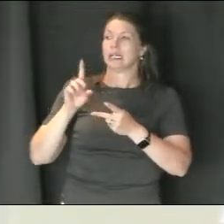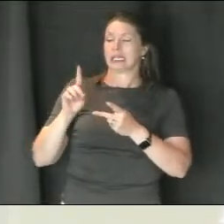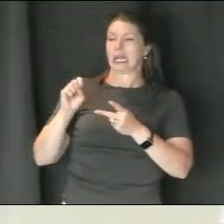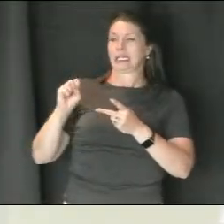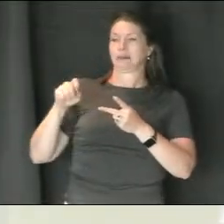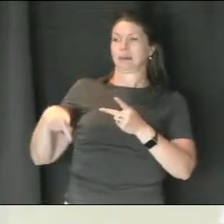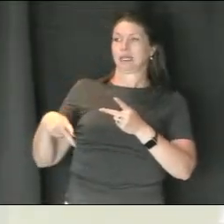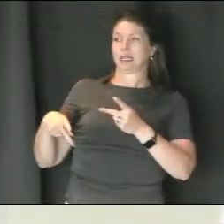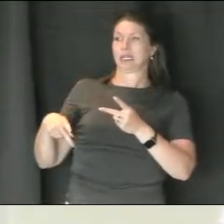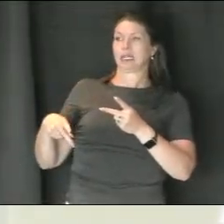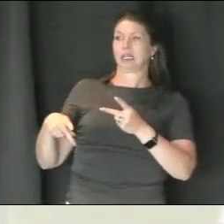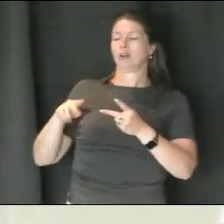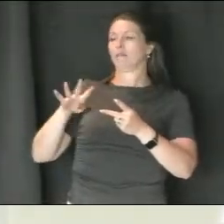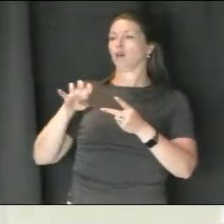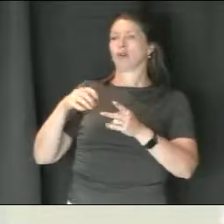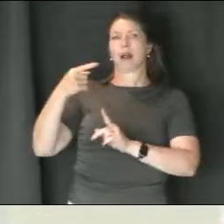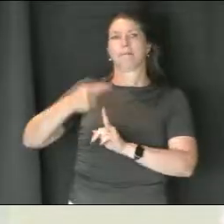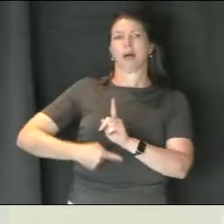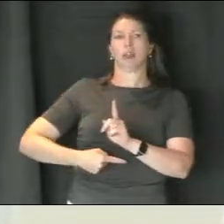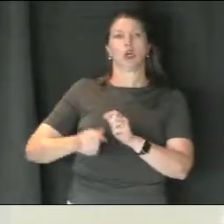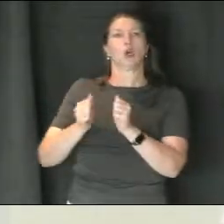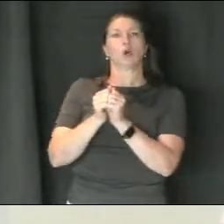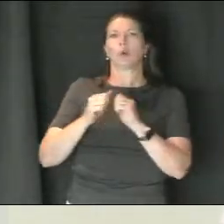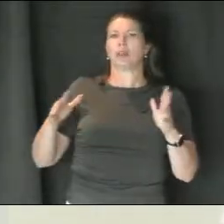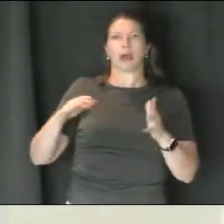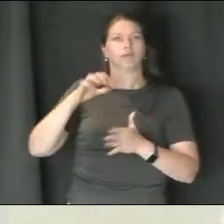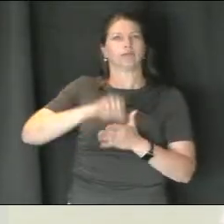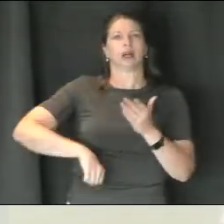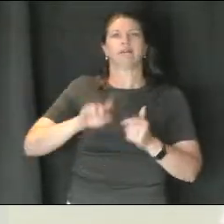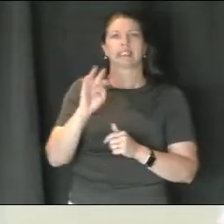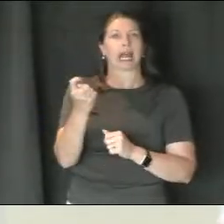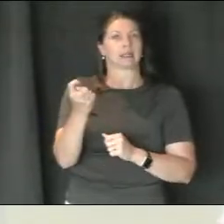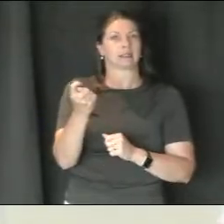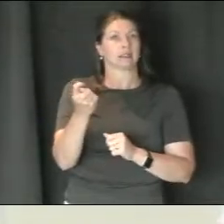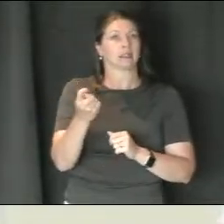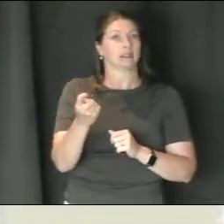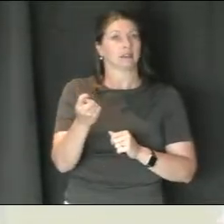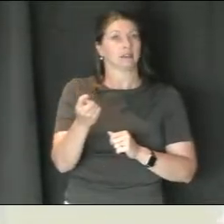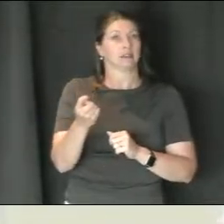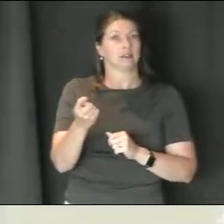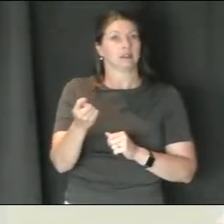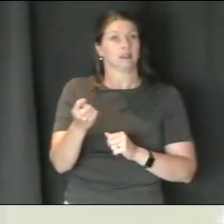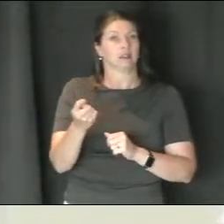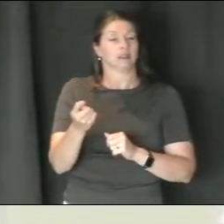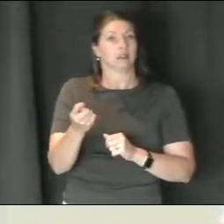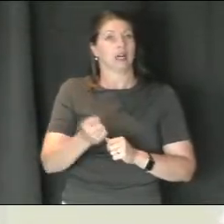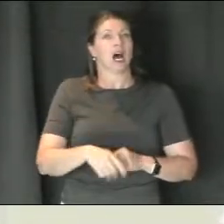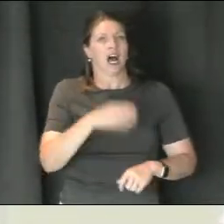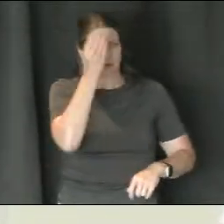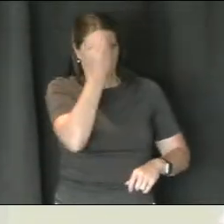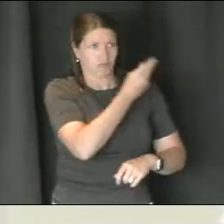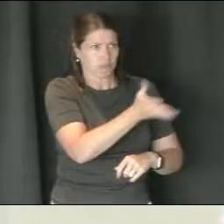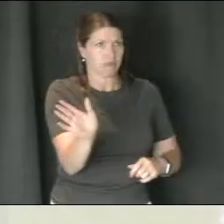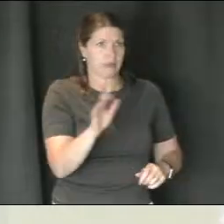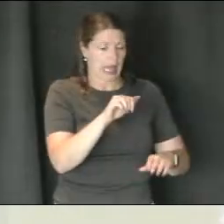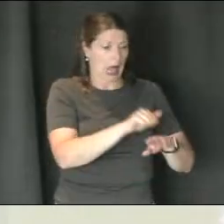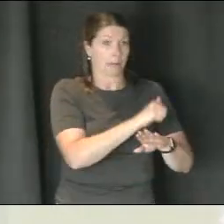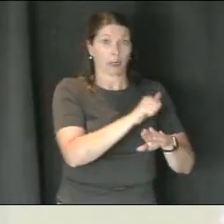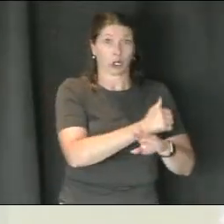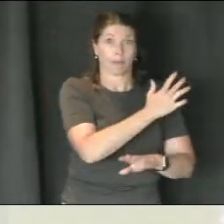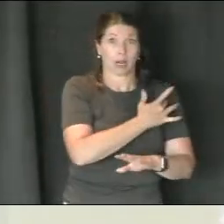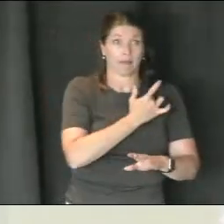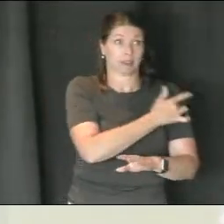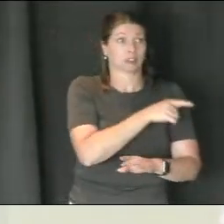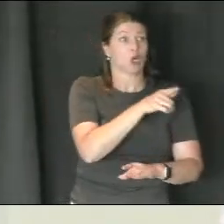without clawbacks. So some of the provinces, Alberta, I'll single them out, they are clawing back, but